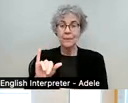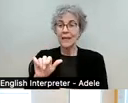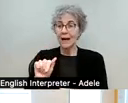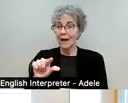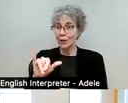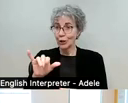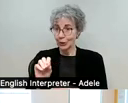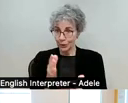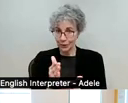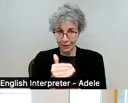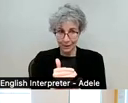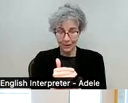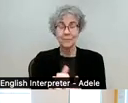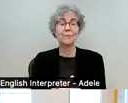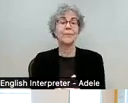also